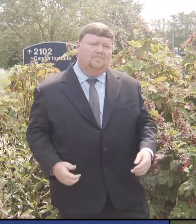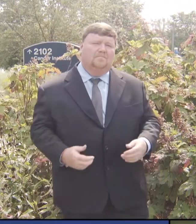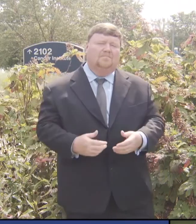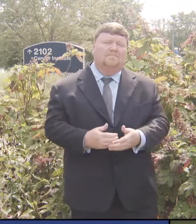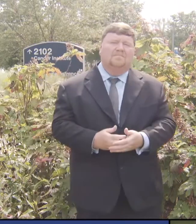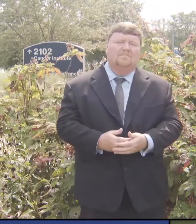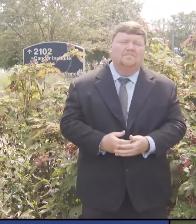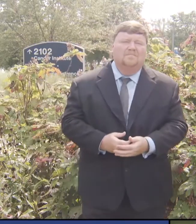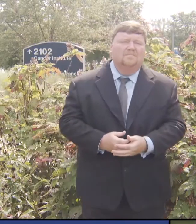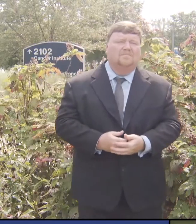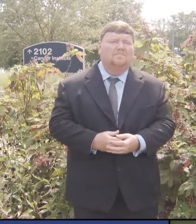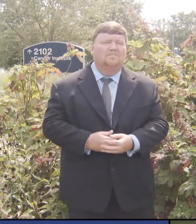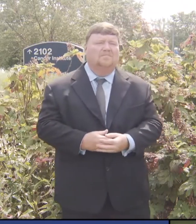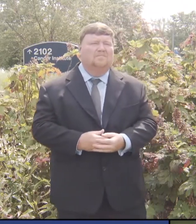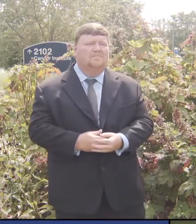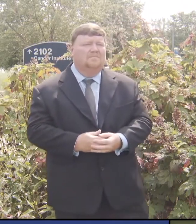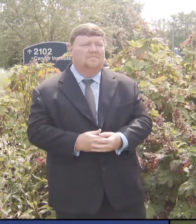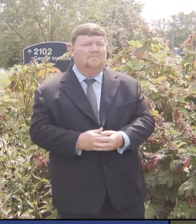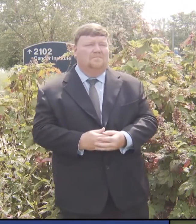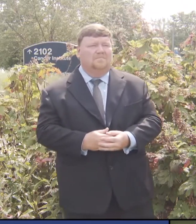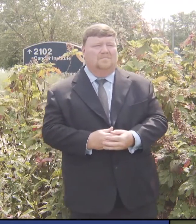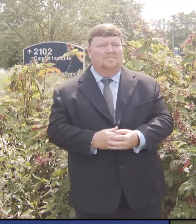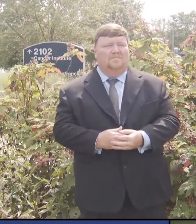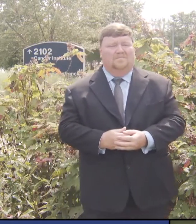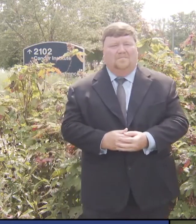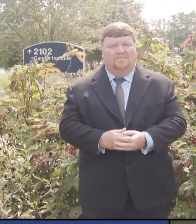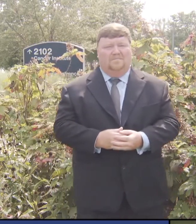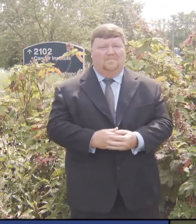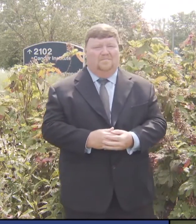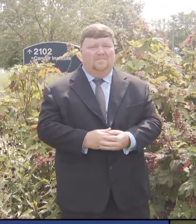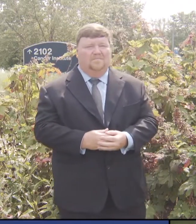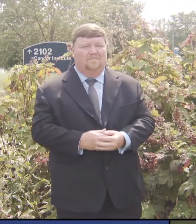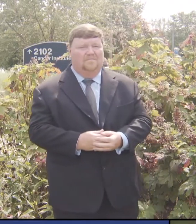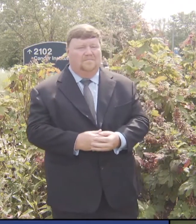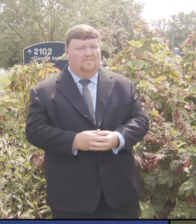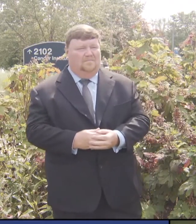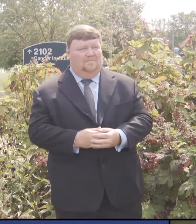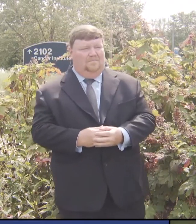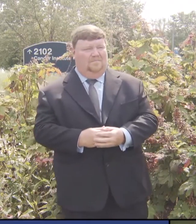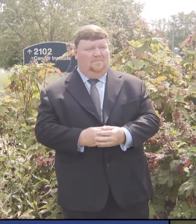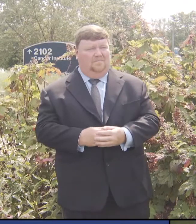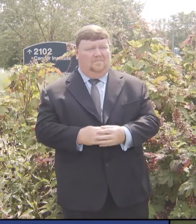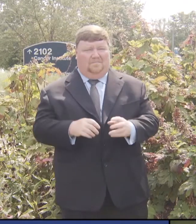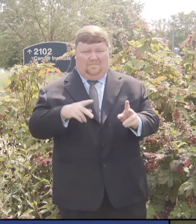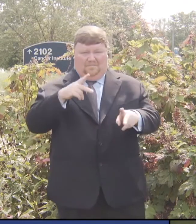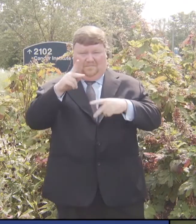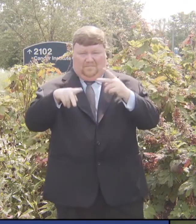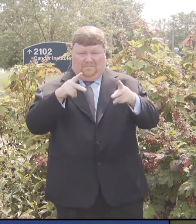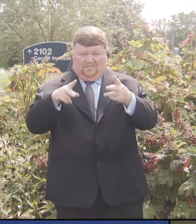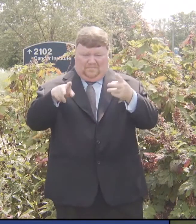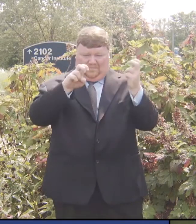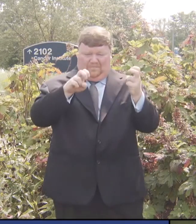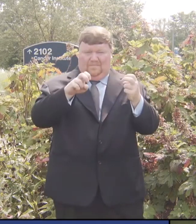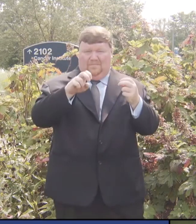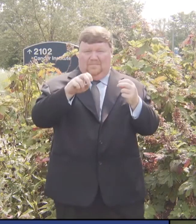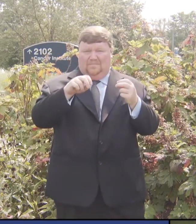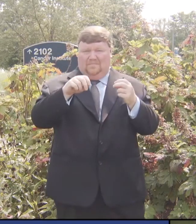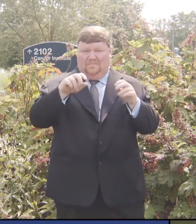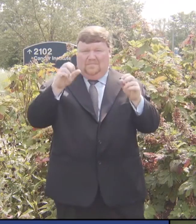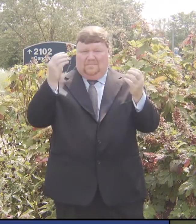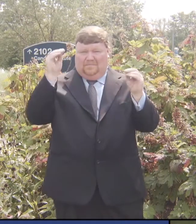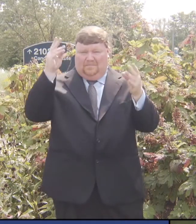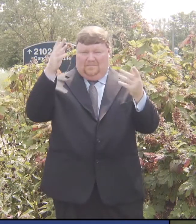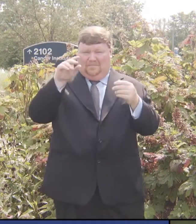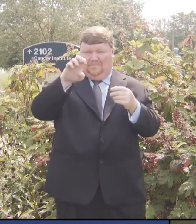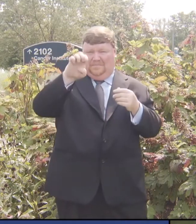Having to divert patients through EMS because they're overrun. I mean, is this an issue that we're seeing? Yes, so we actually are